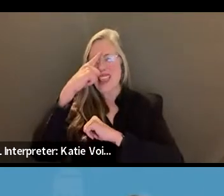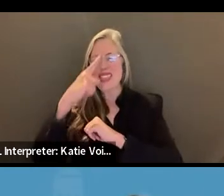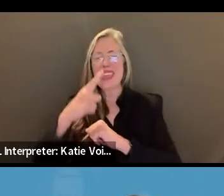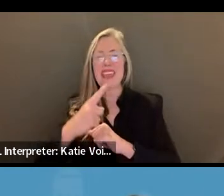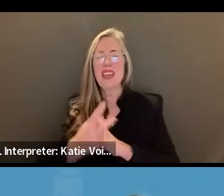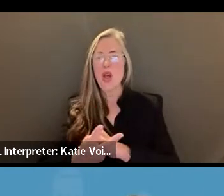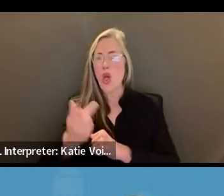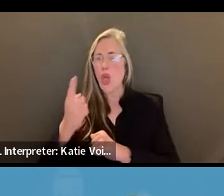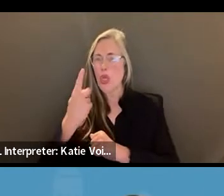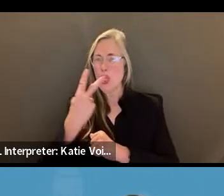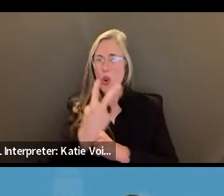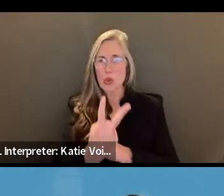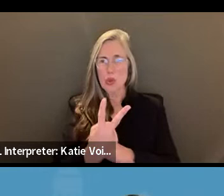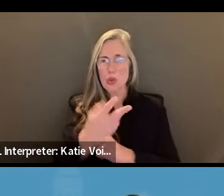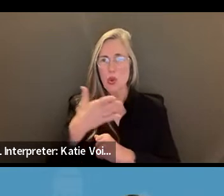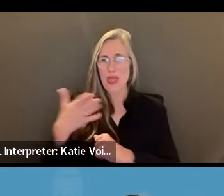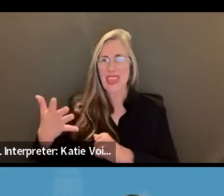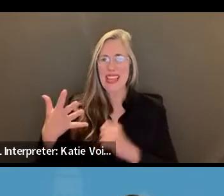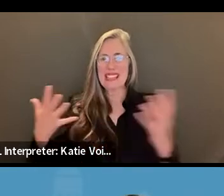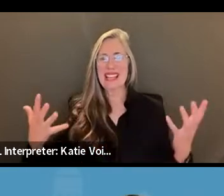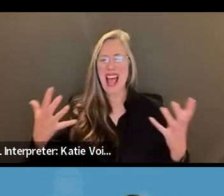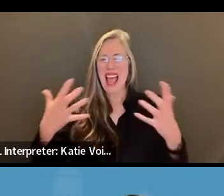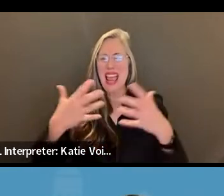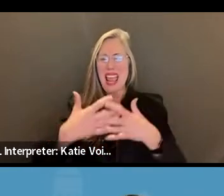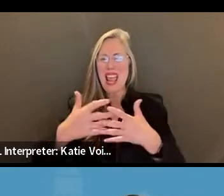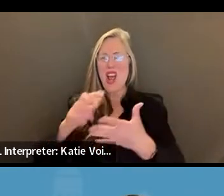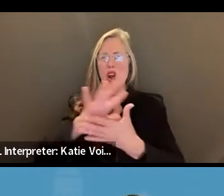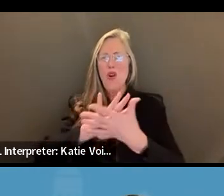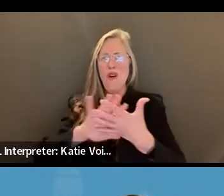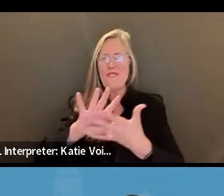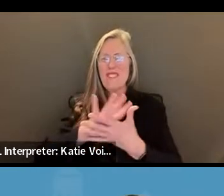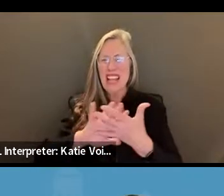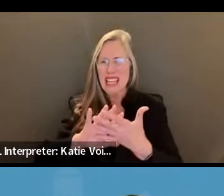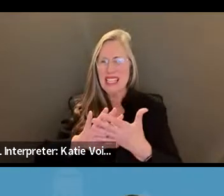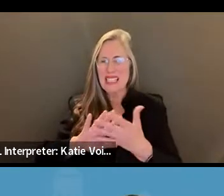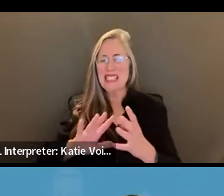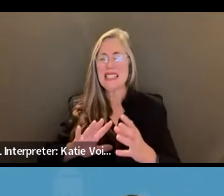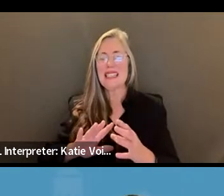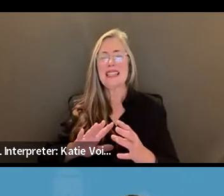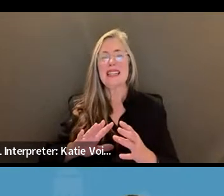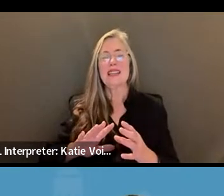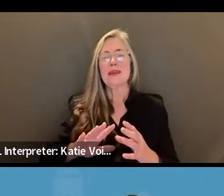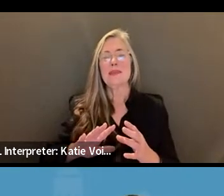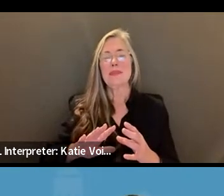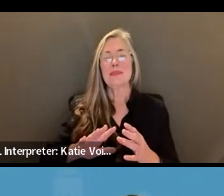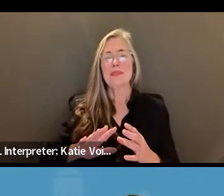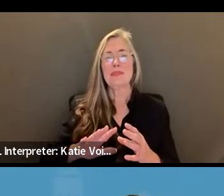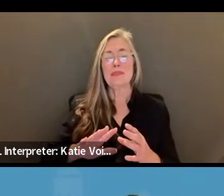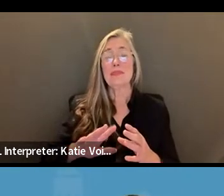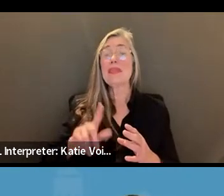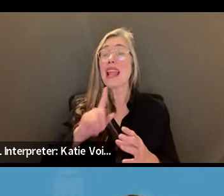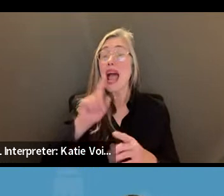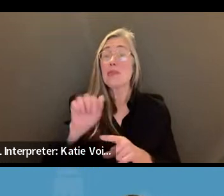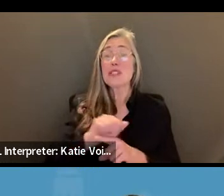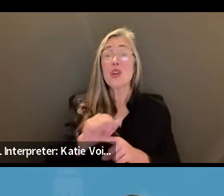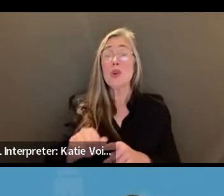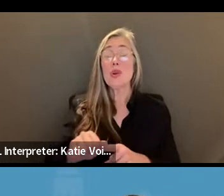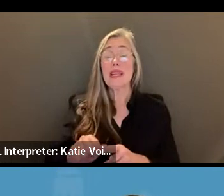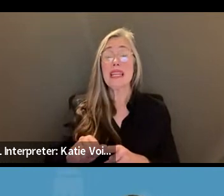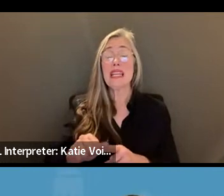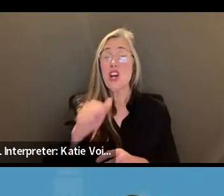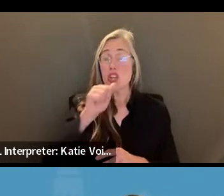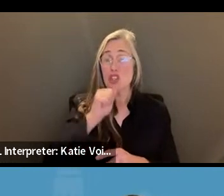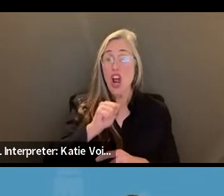meeting, based on my comments in the last meeting, before I start talking about this report, that absolutely zero tolerance for